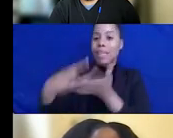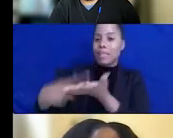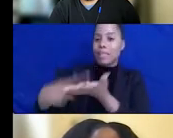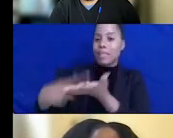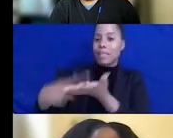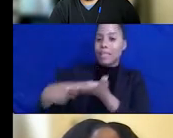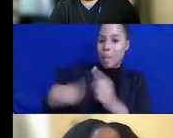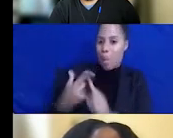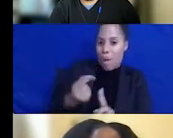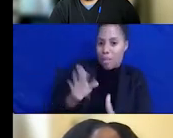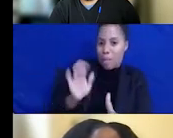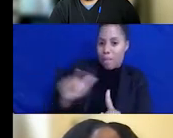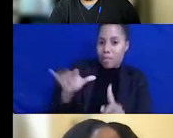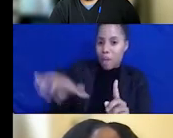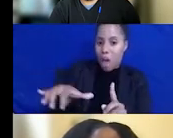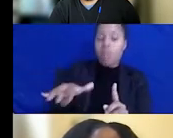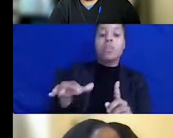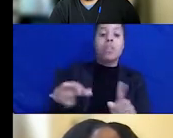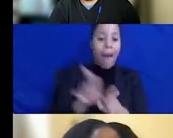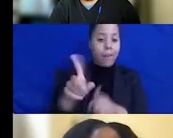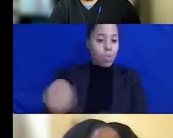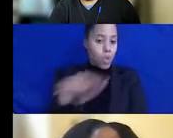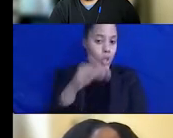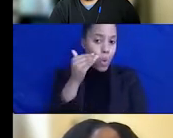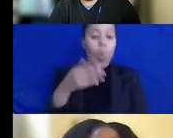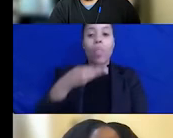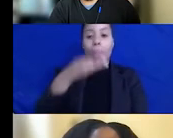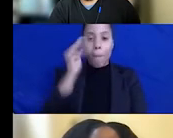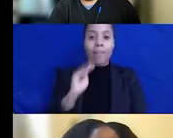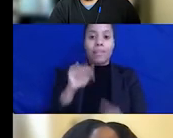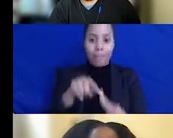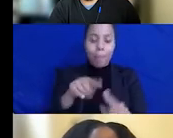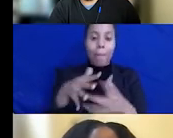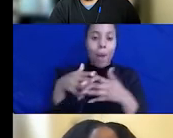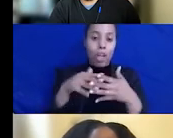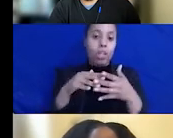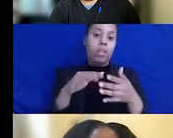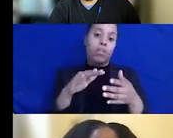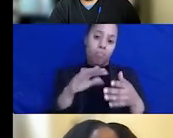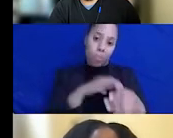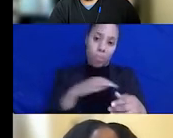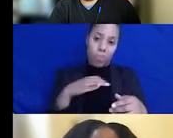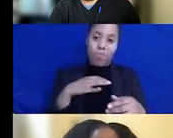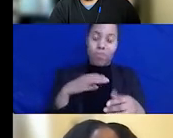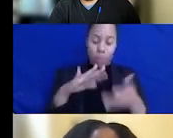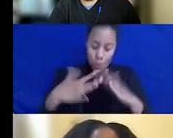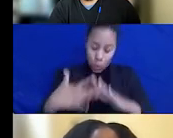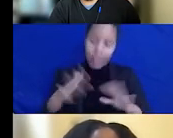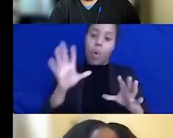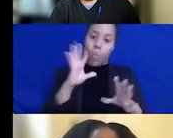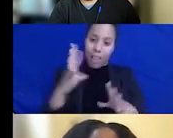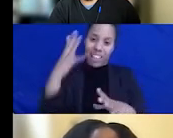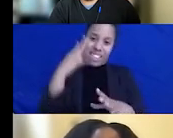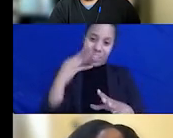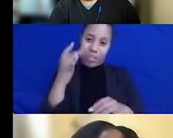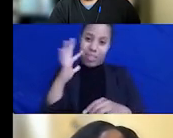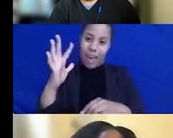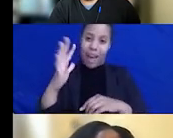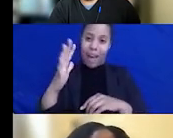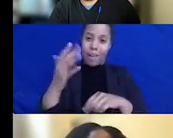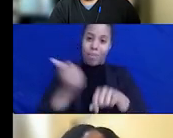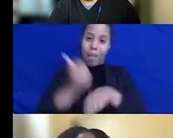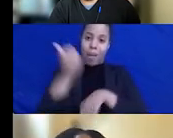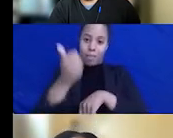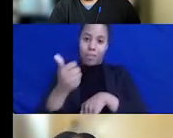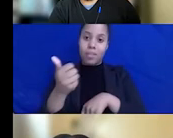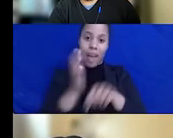we know, the Muslim American community will bear the brunt of the abuse that comes along with the Patriot Act. That being said, the